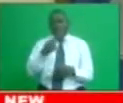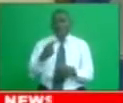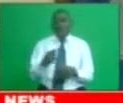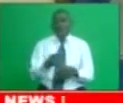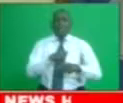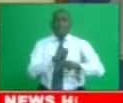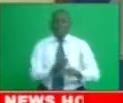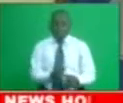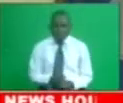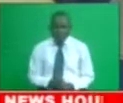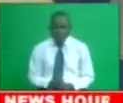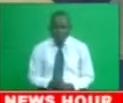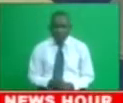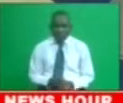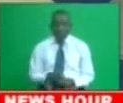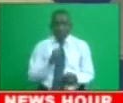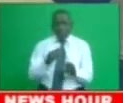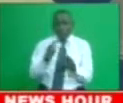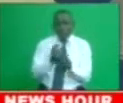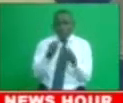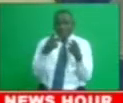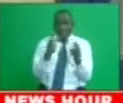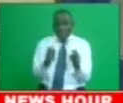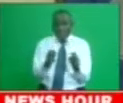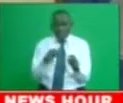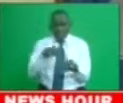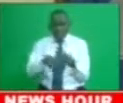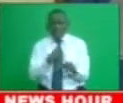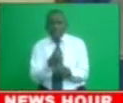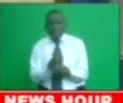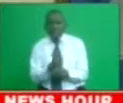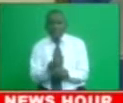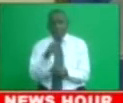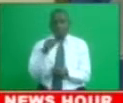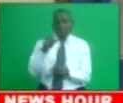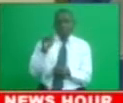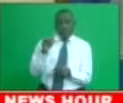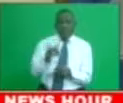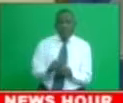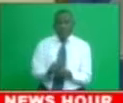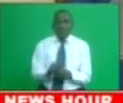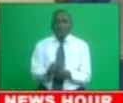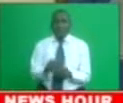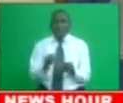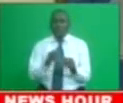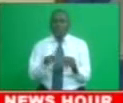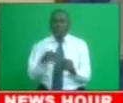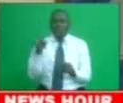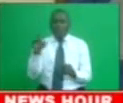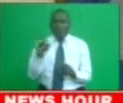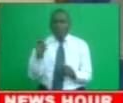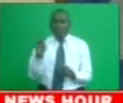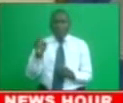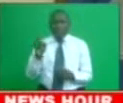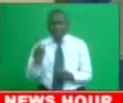defended. In domestic cases, this year alone, for 2015, claims of over $100